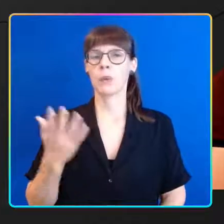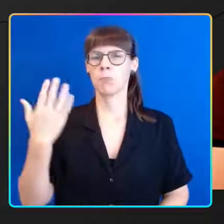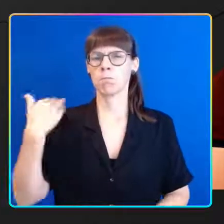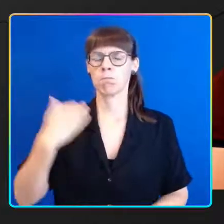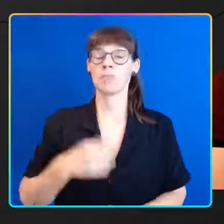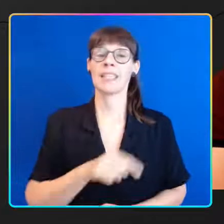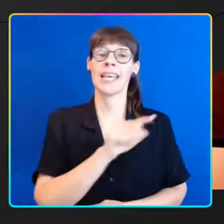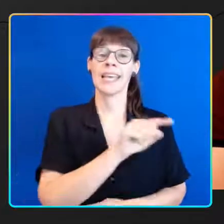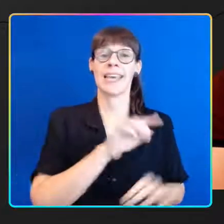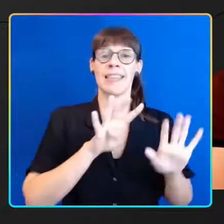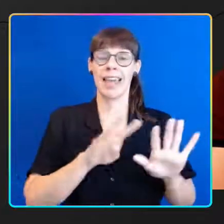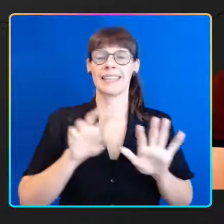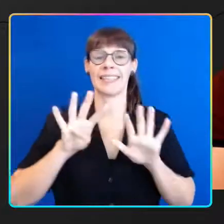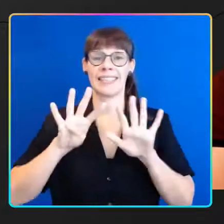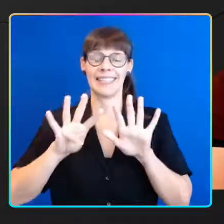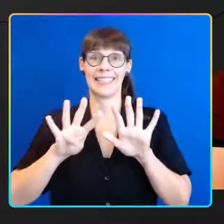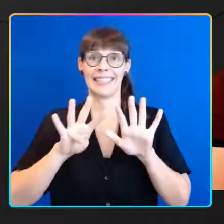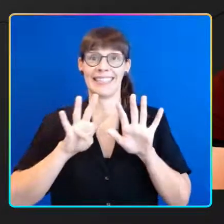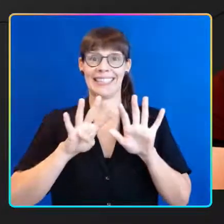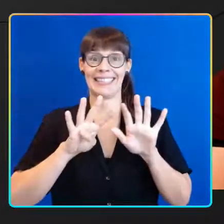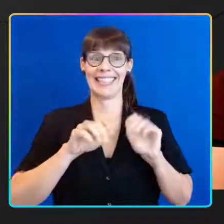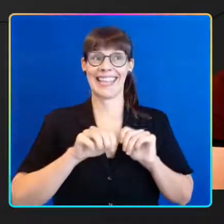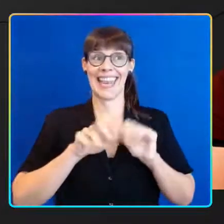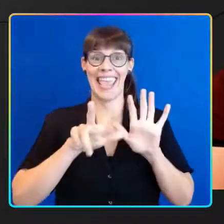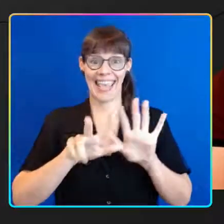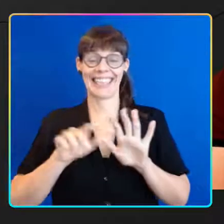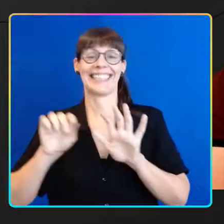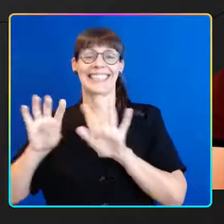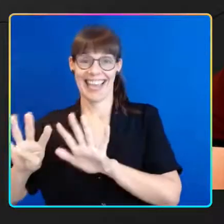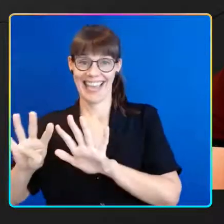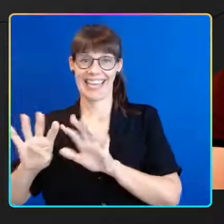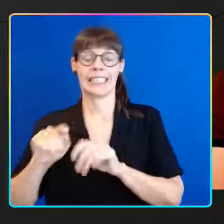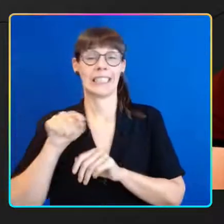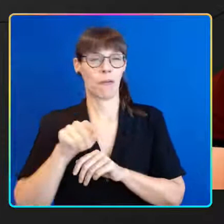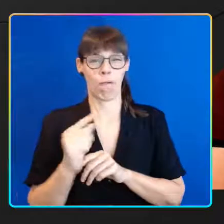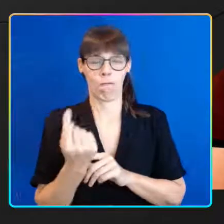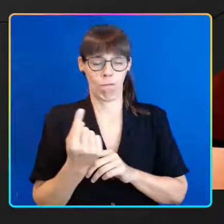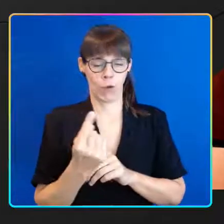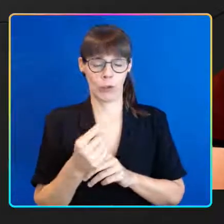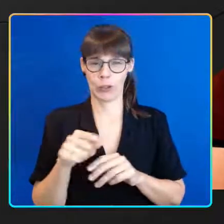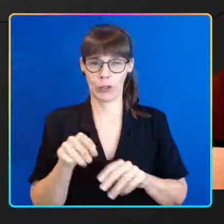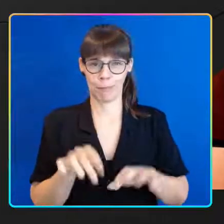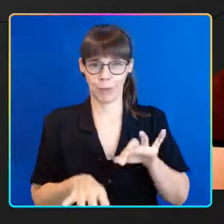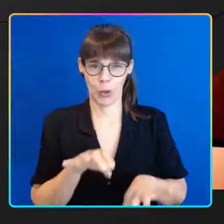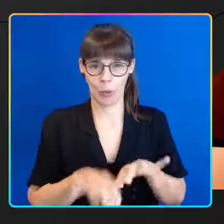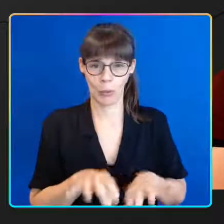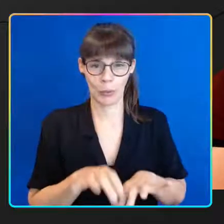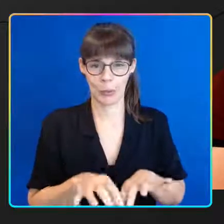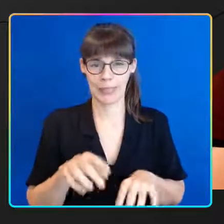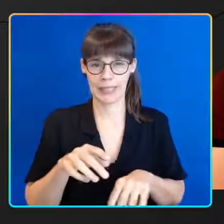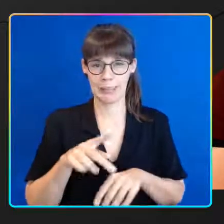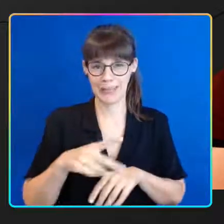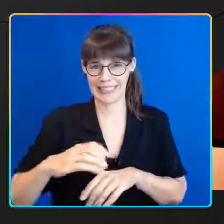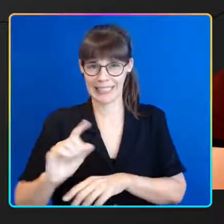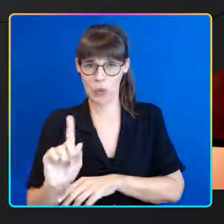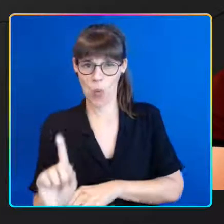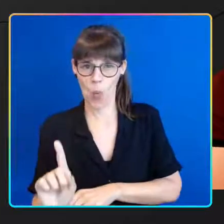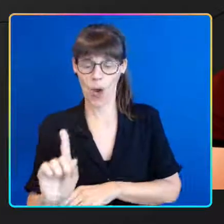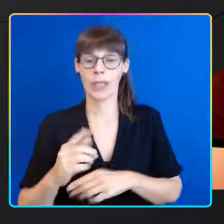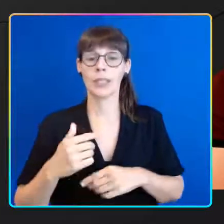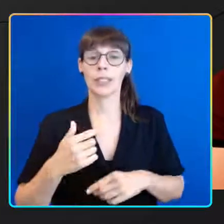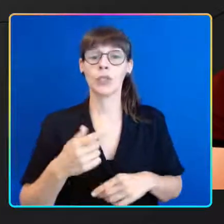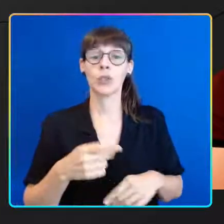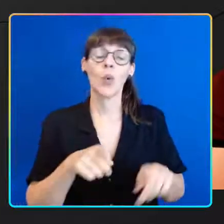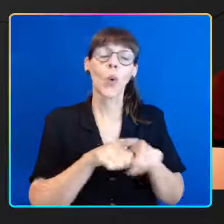was December 1989. It was my very first computer. And thanks to my father, I've been able to start playing with MS-DOS